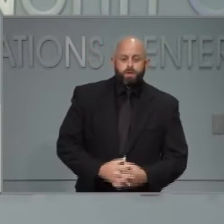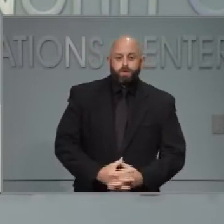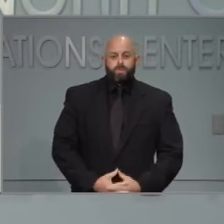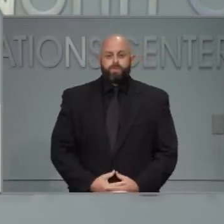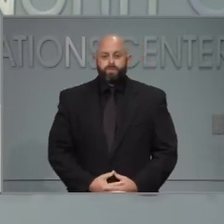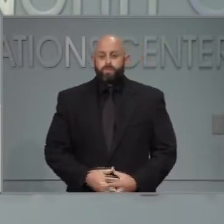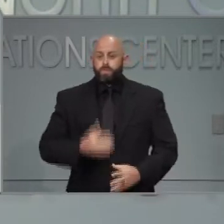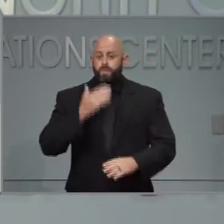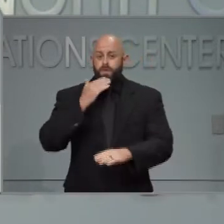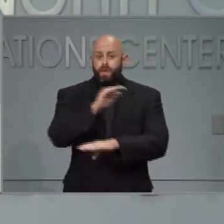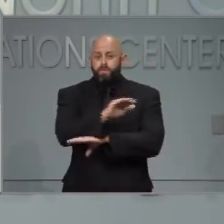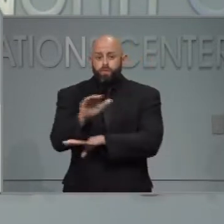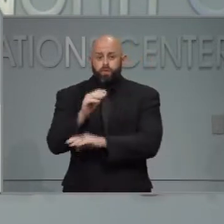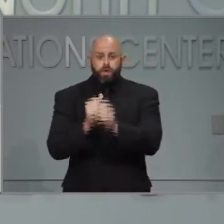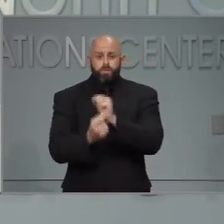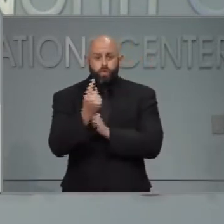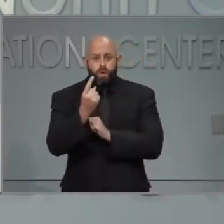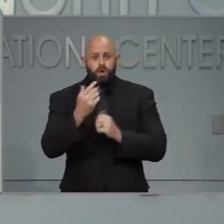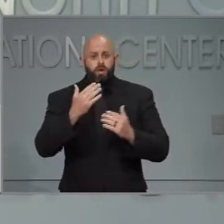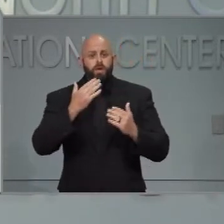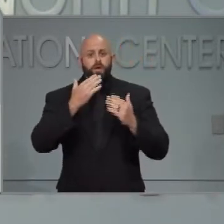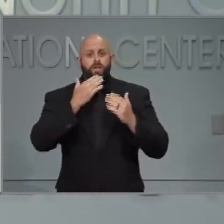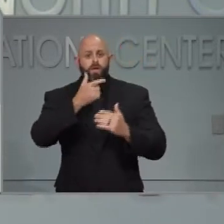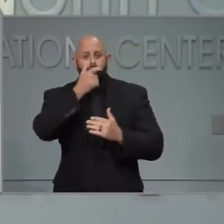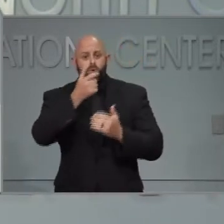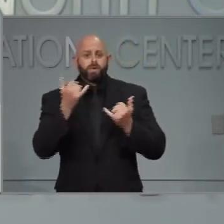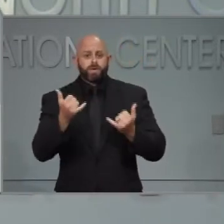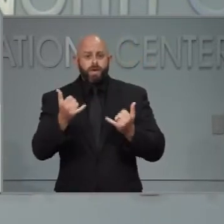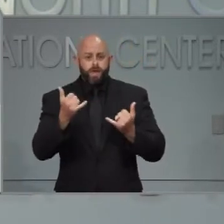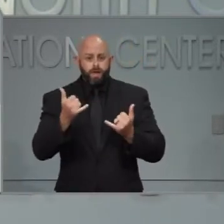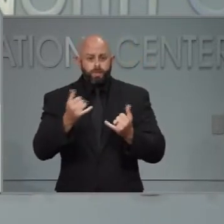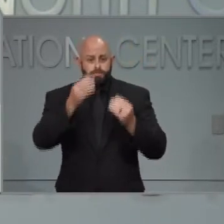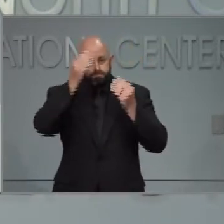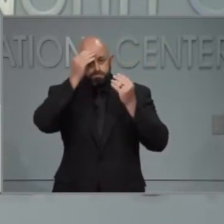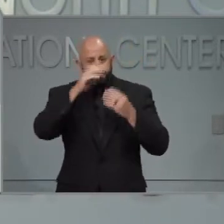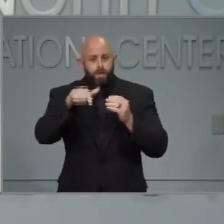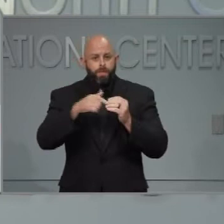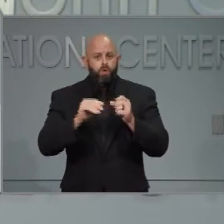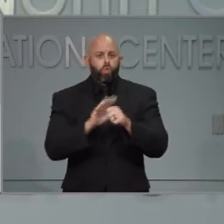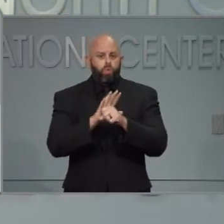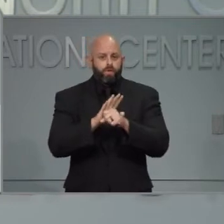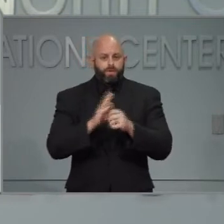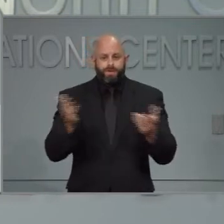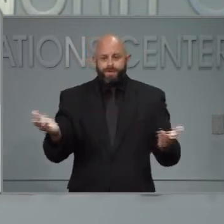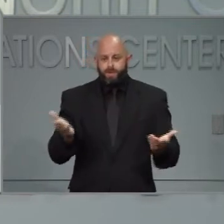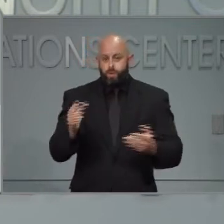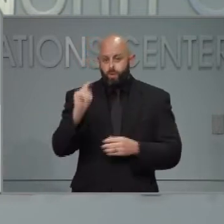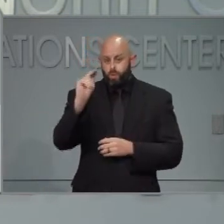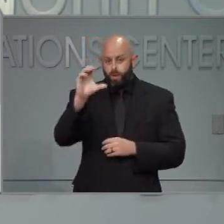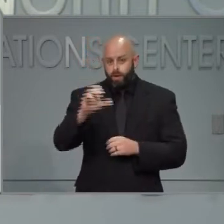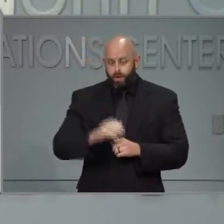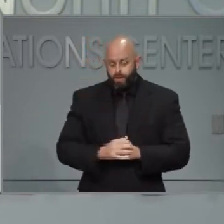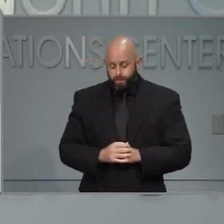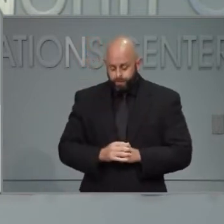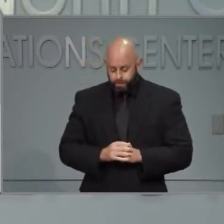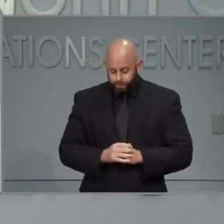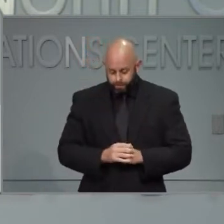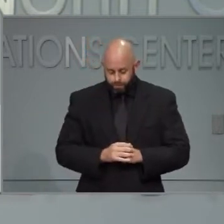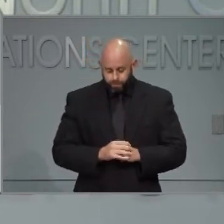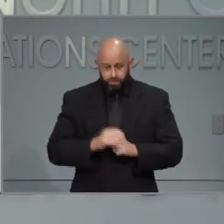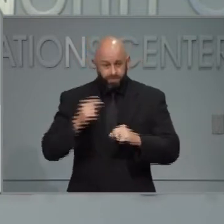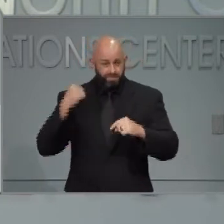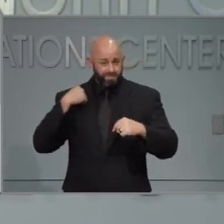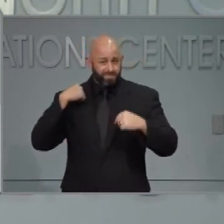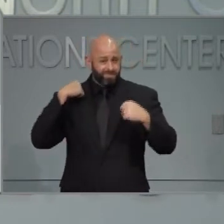Well, good afternoon, everybody. Thank you for joining today's update on COVID-19 in North Carolina. As of today, we have